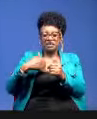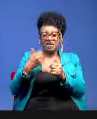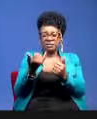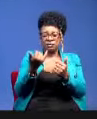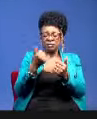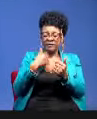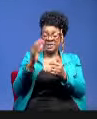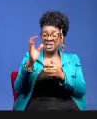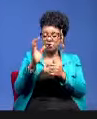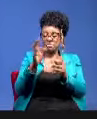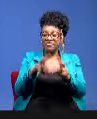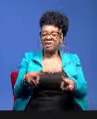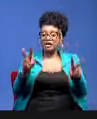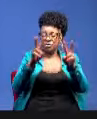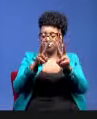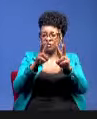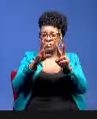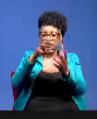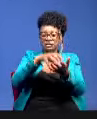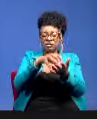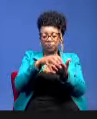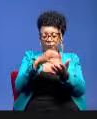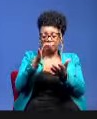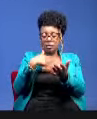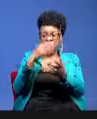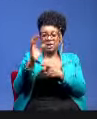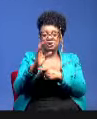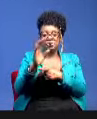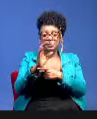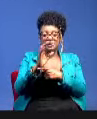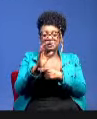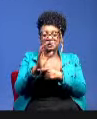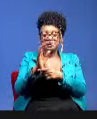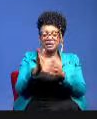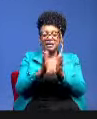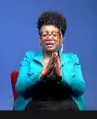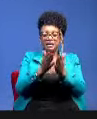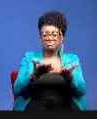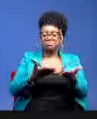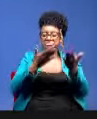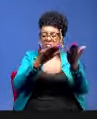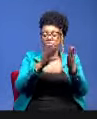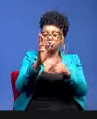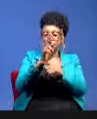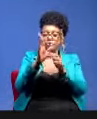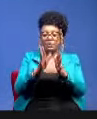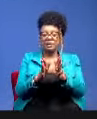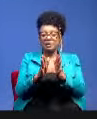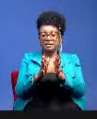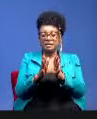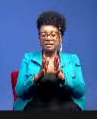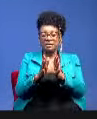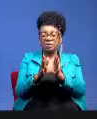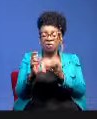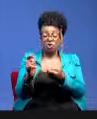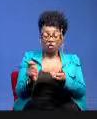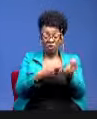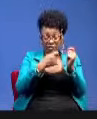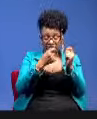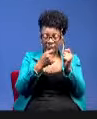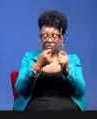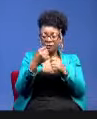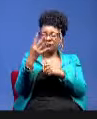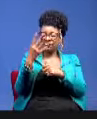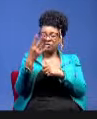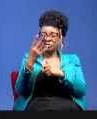customer value proposition for our customers to then pass it down to the end consumer. Gofu ni mojawapo ya michezo